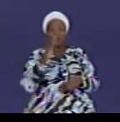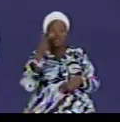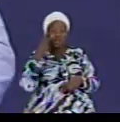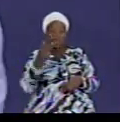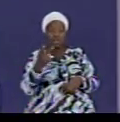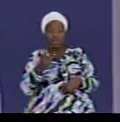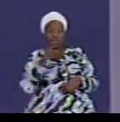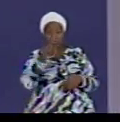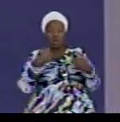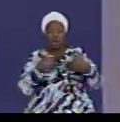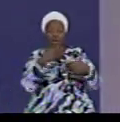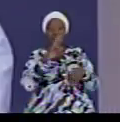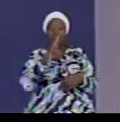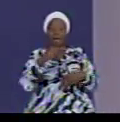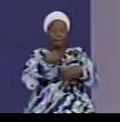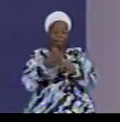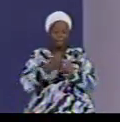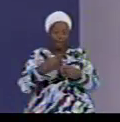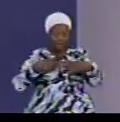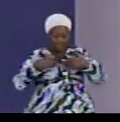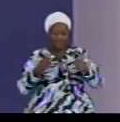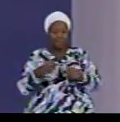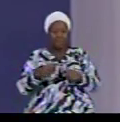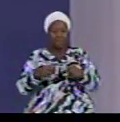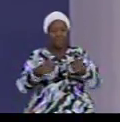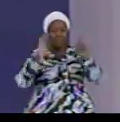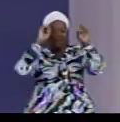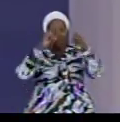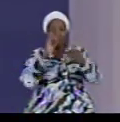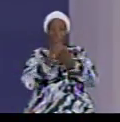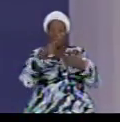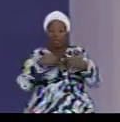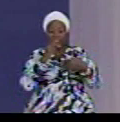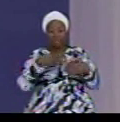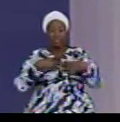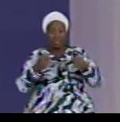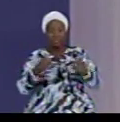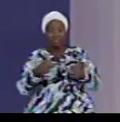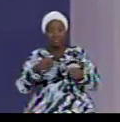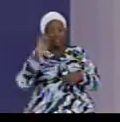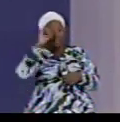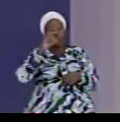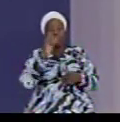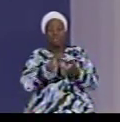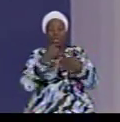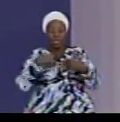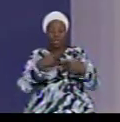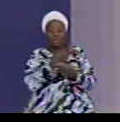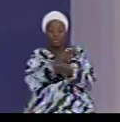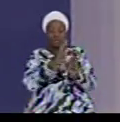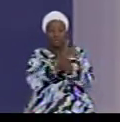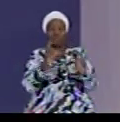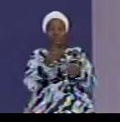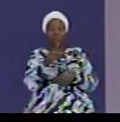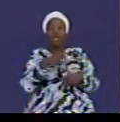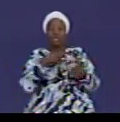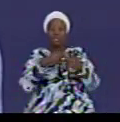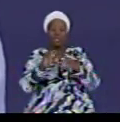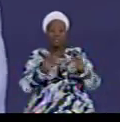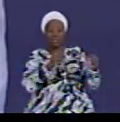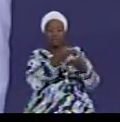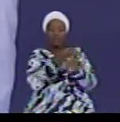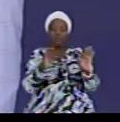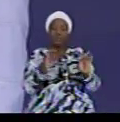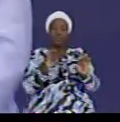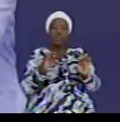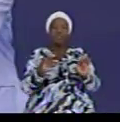art made whole. Is the one that has healed, is the one who has redeemed you, is the one who has set you